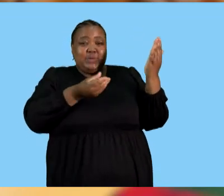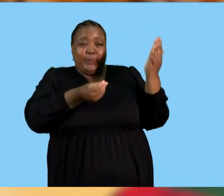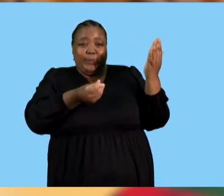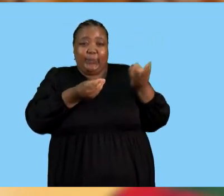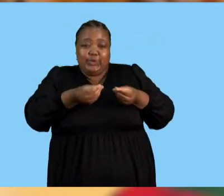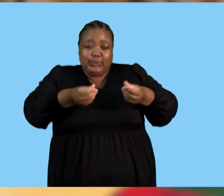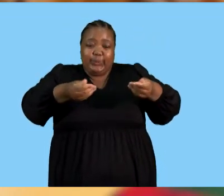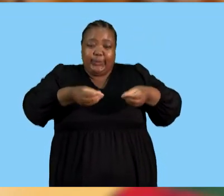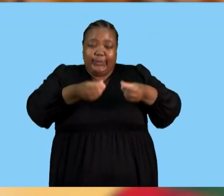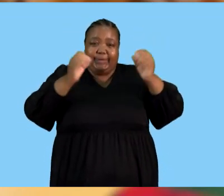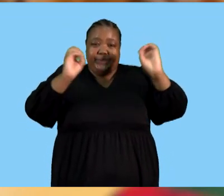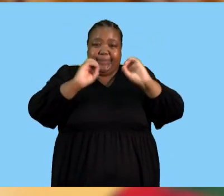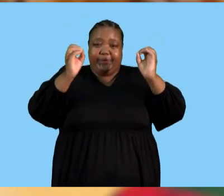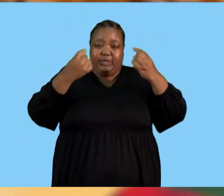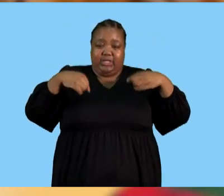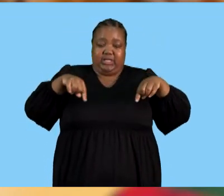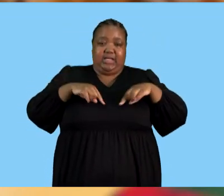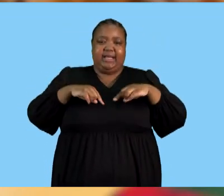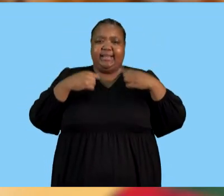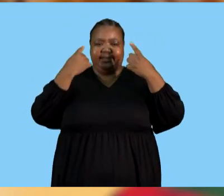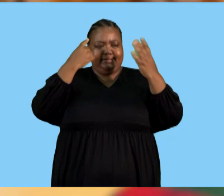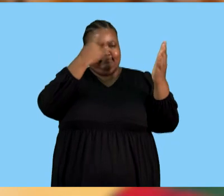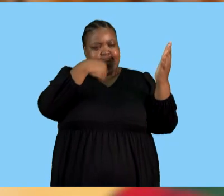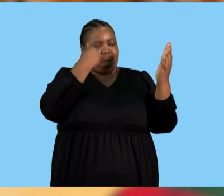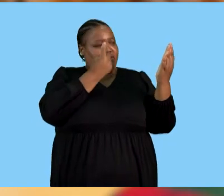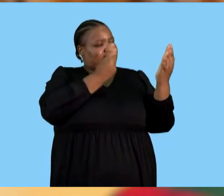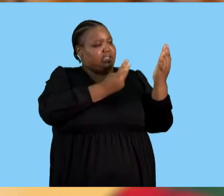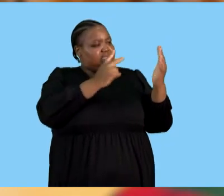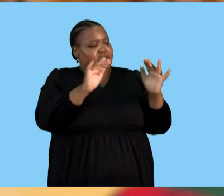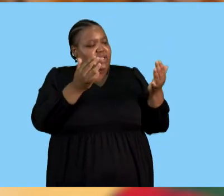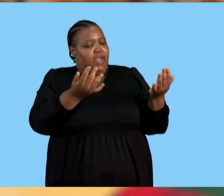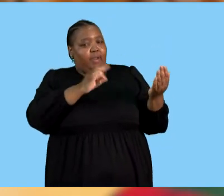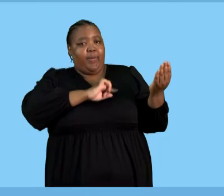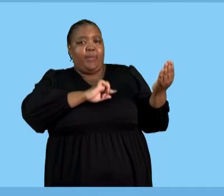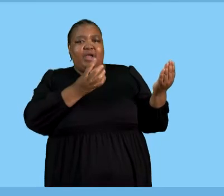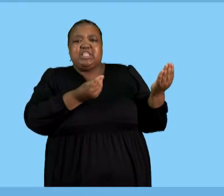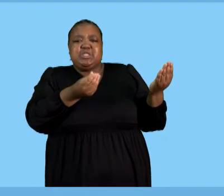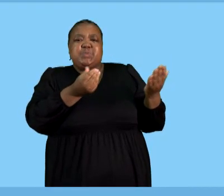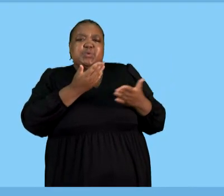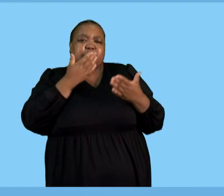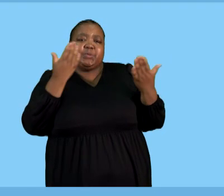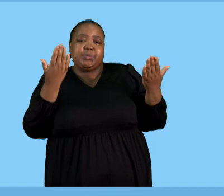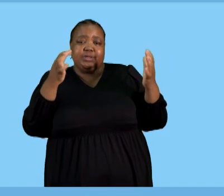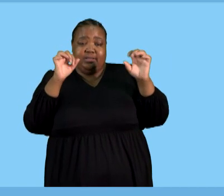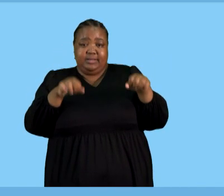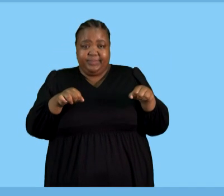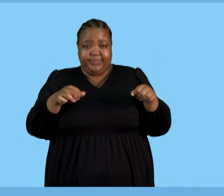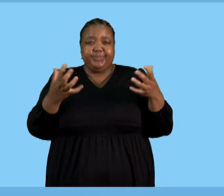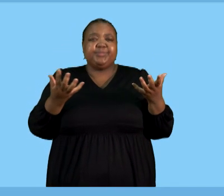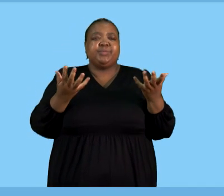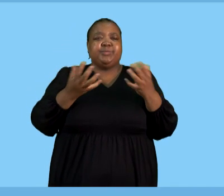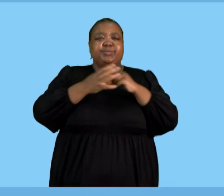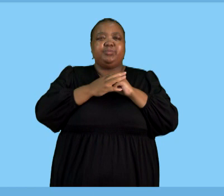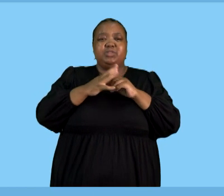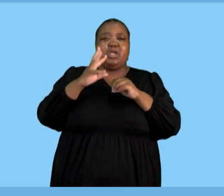smooth, how were we then going to be able to see the image from that mirror that is not smooth? So reflections, as we have said, of rippled